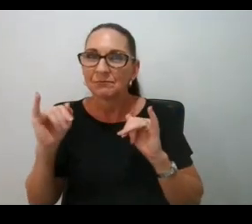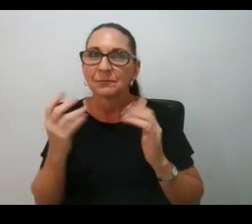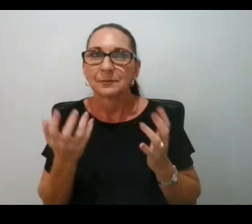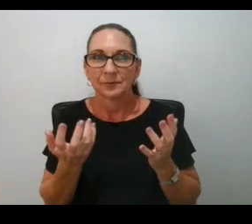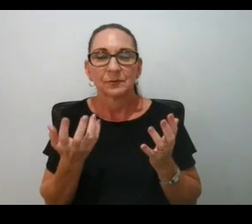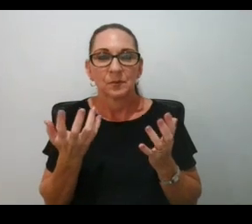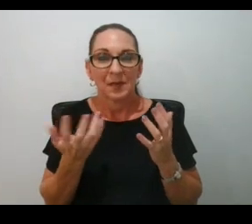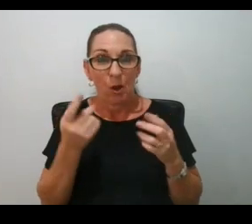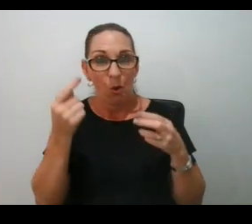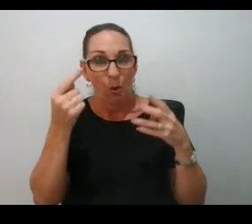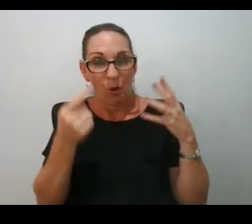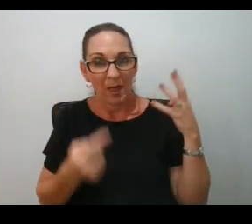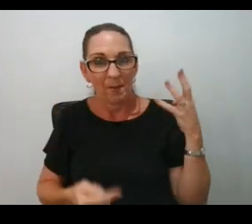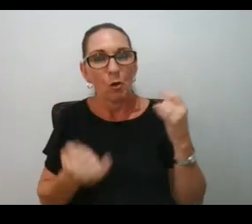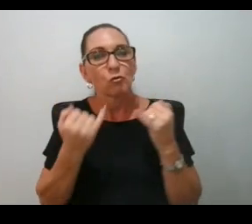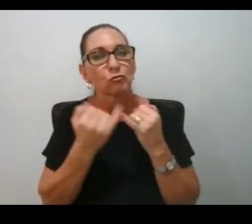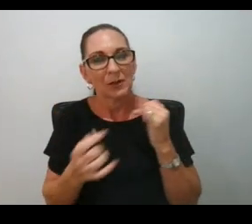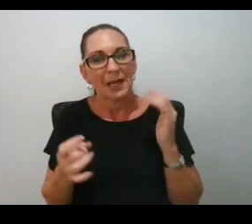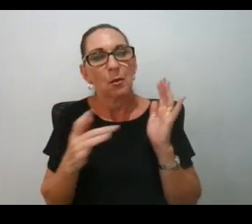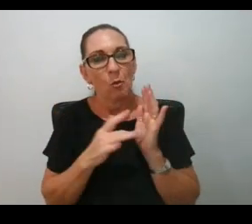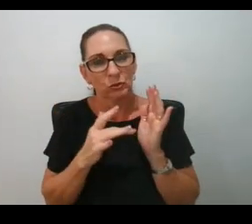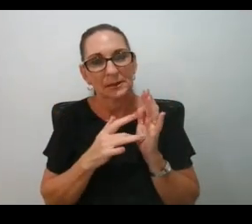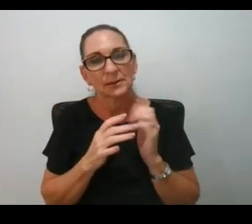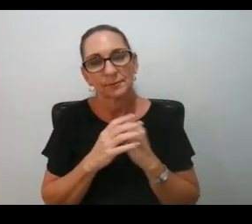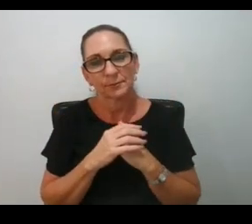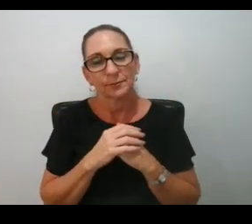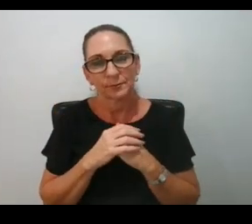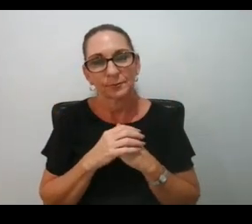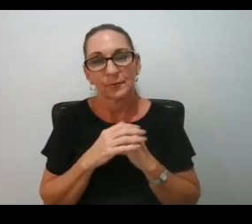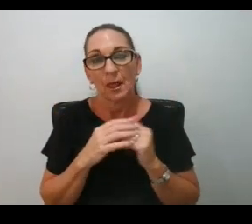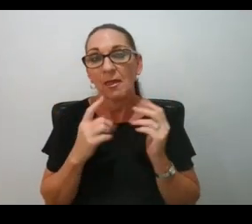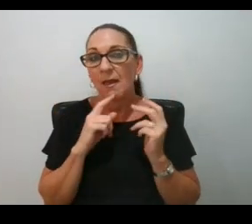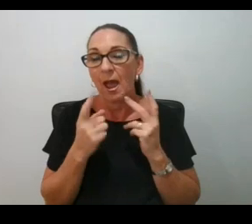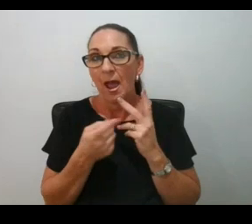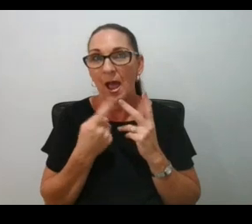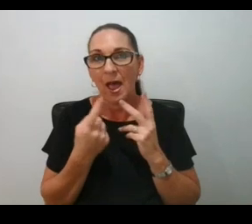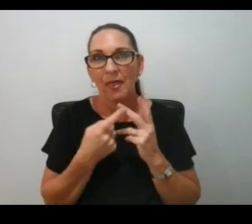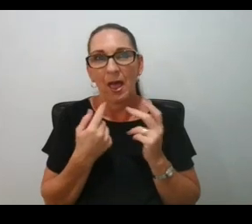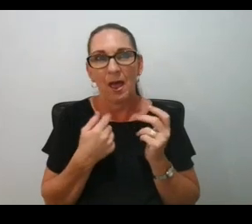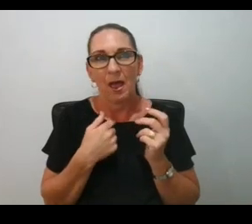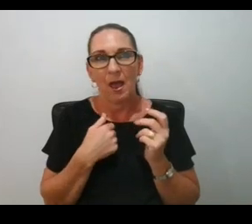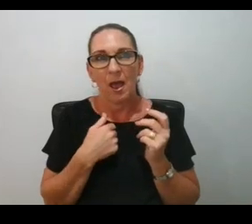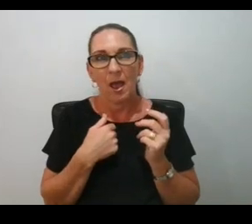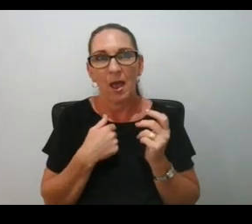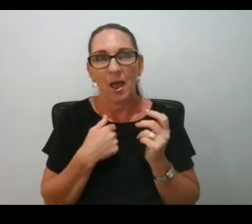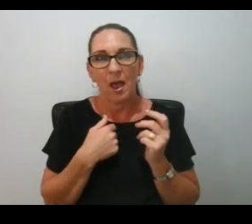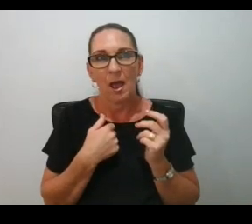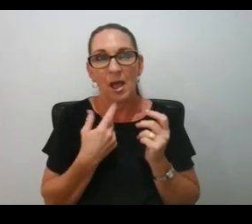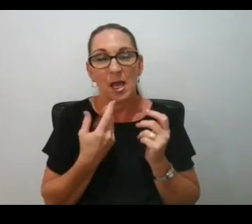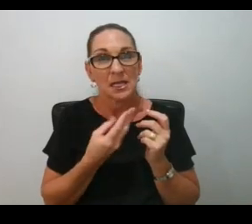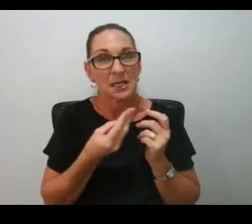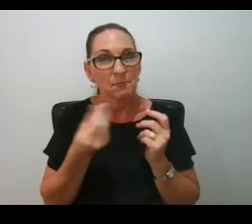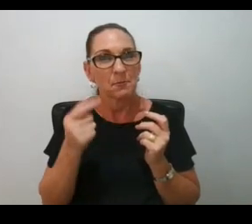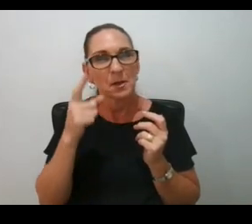things I think are really important. The other thing to remember too is we've now had people who've been affected